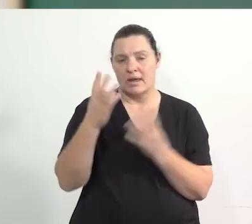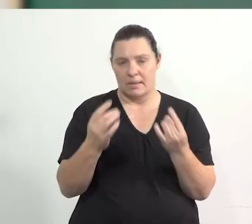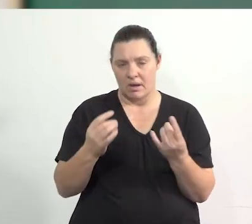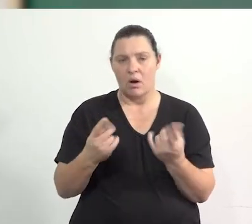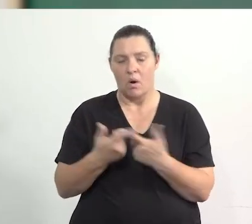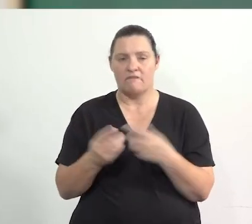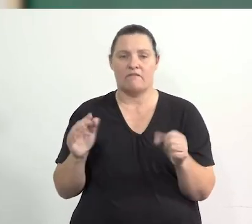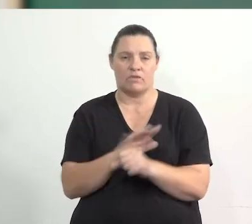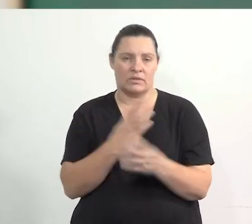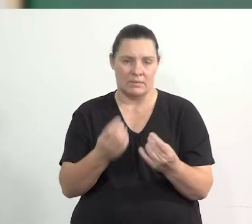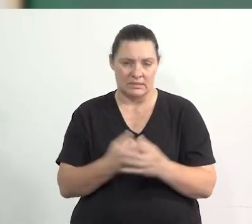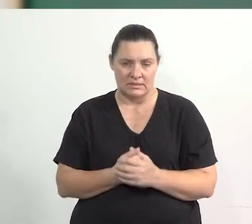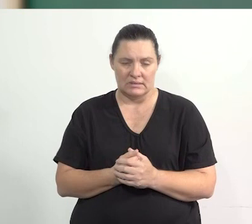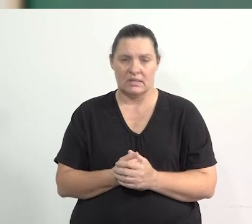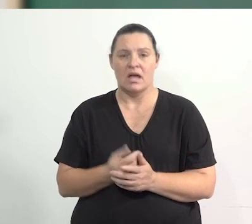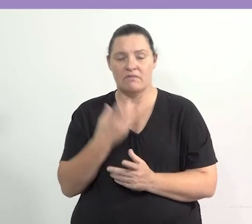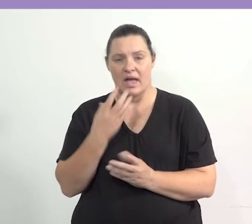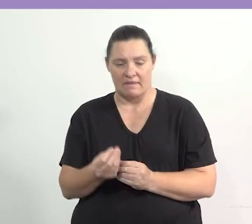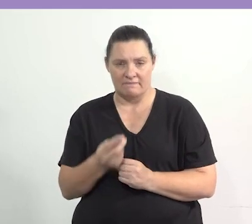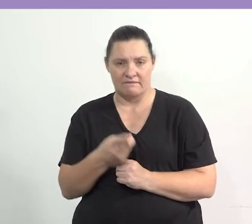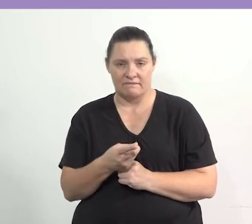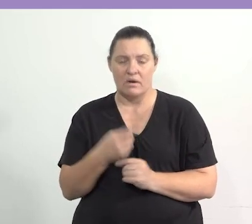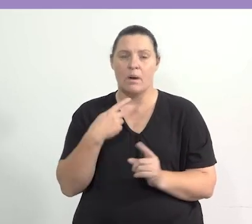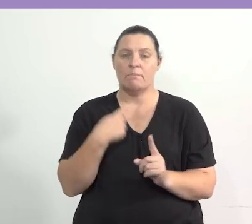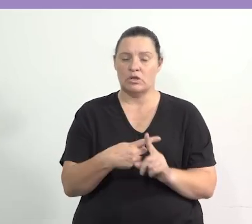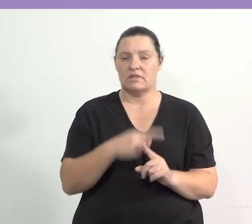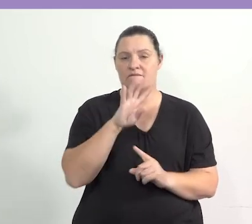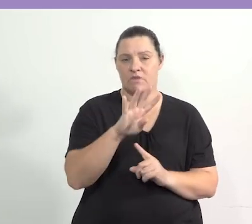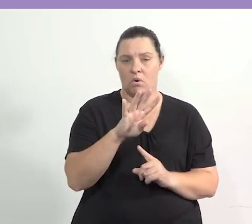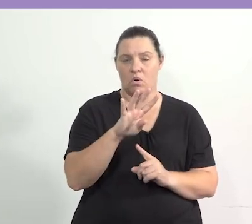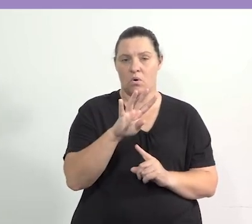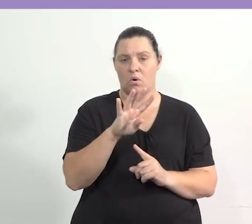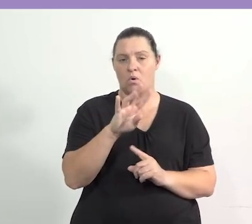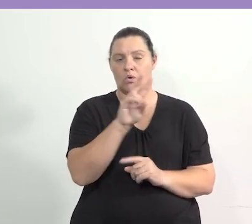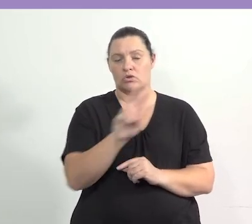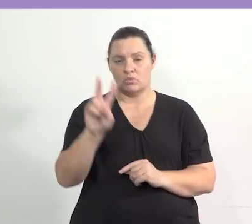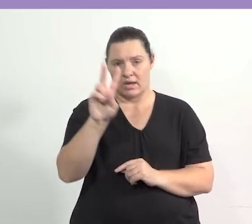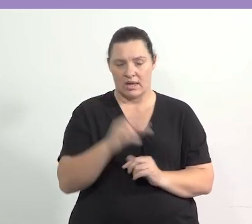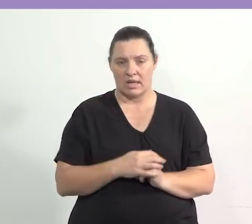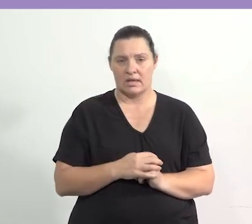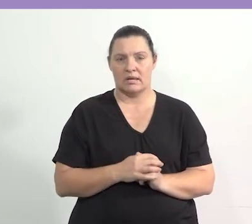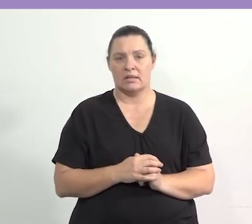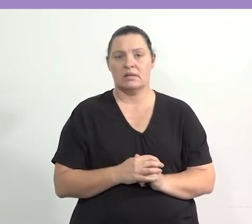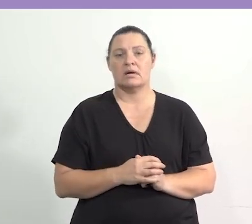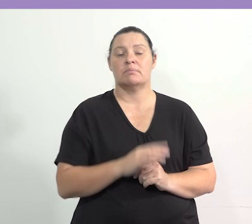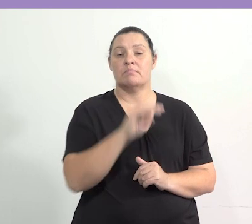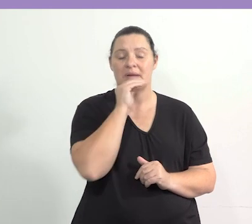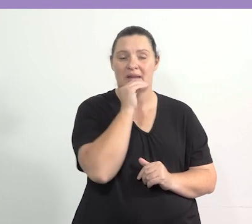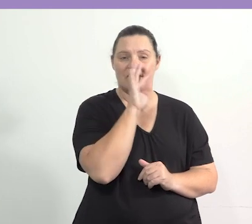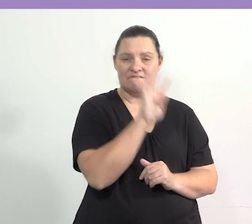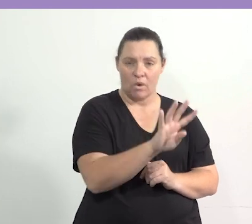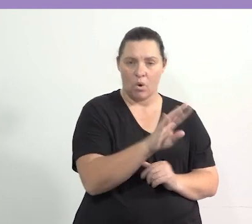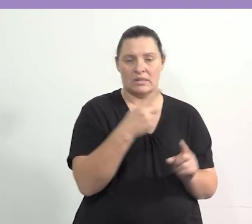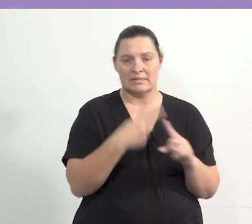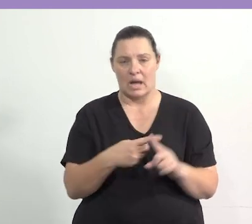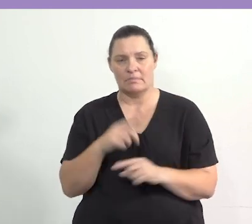of integers. So if I have a positive 4 squared, we remember that is a 4